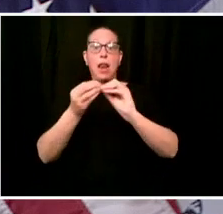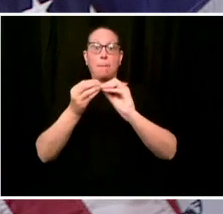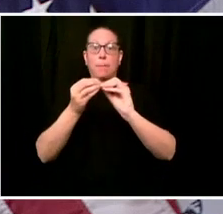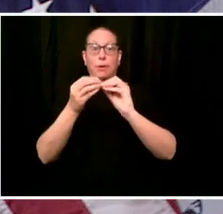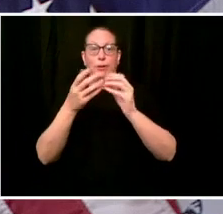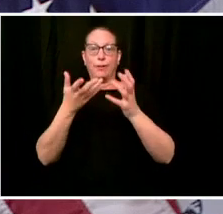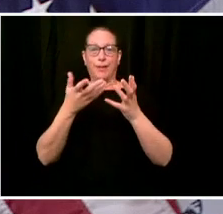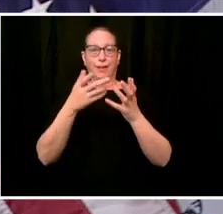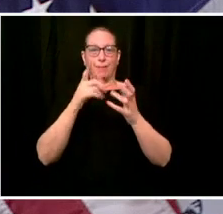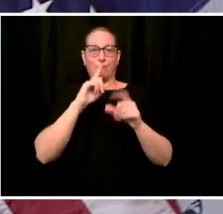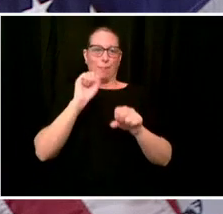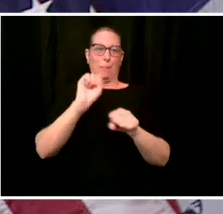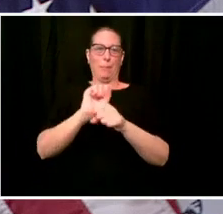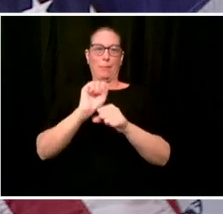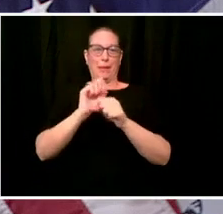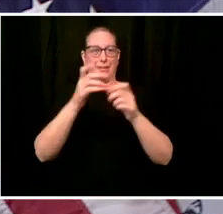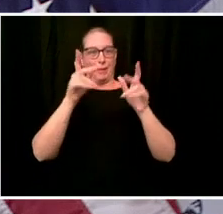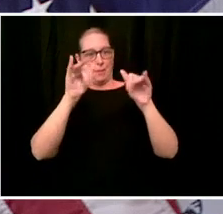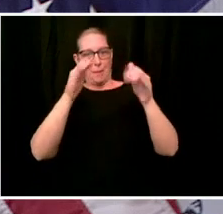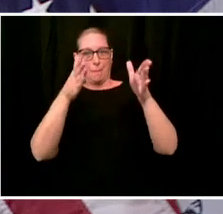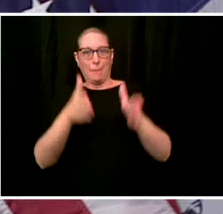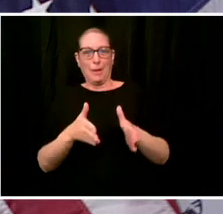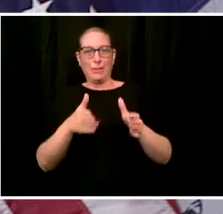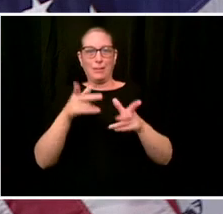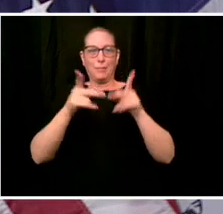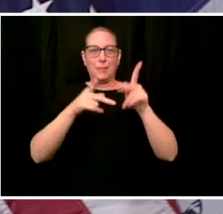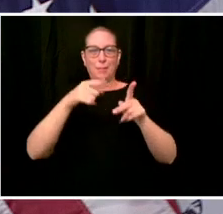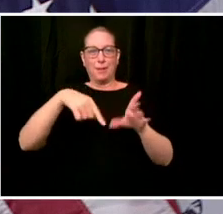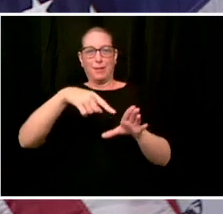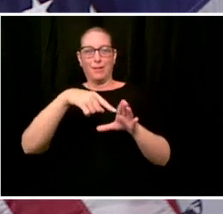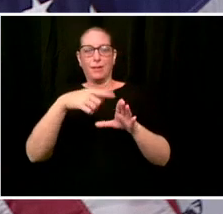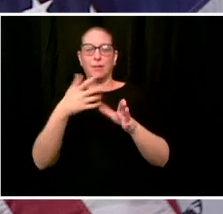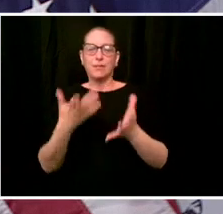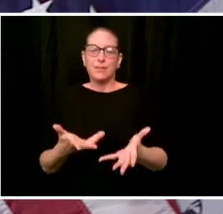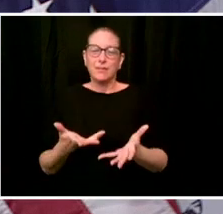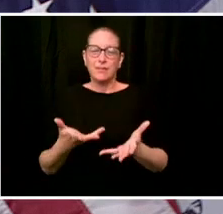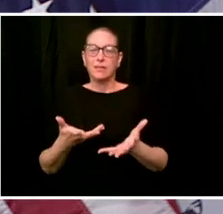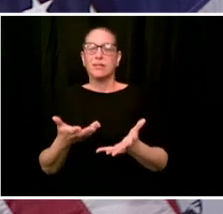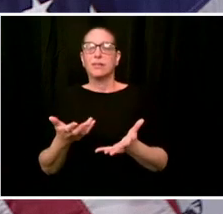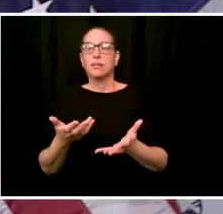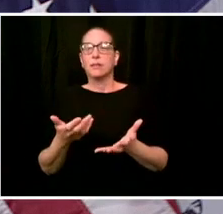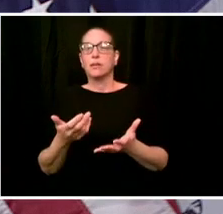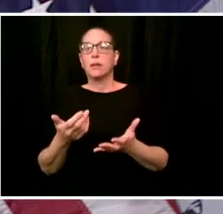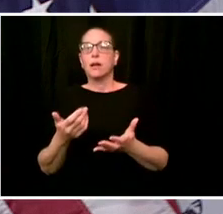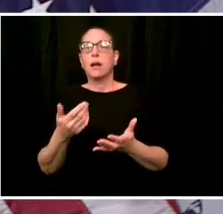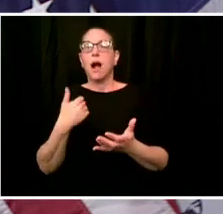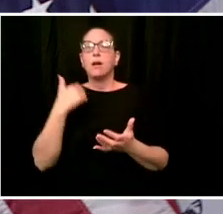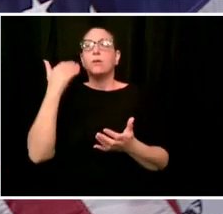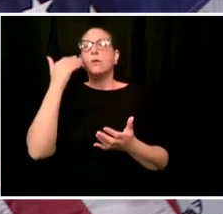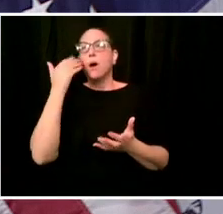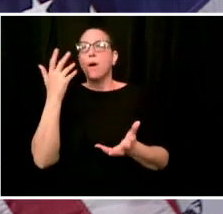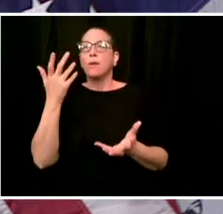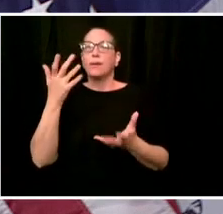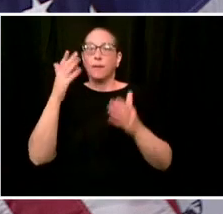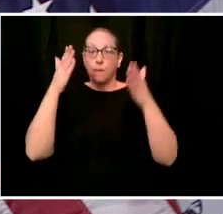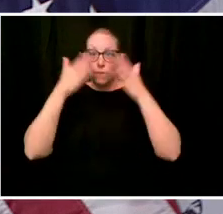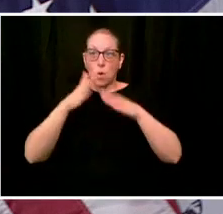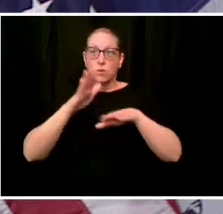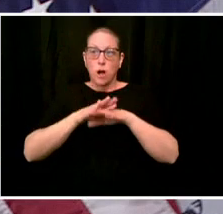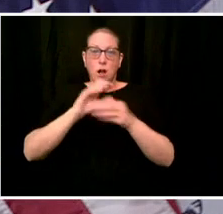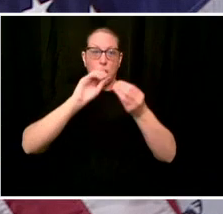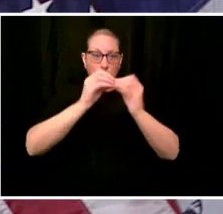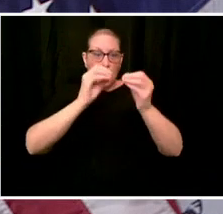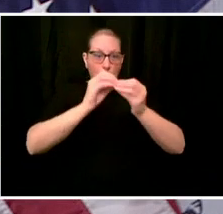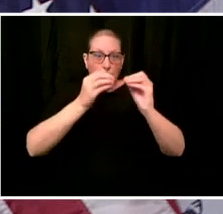imagine. But we got to keep coming back to the human reality. And as I say it, I'm thinking about the people that I know who we've lost